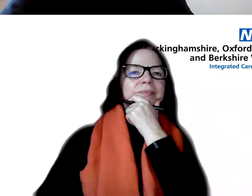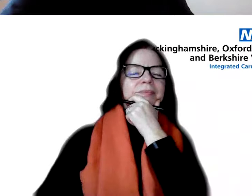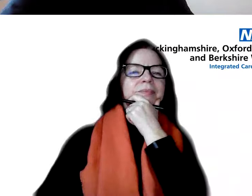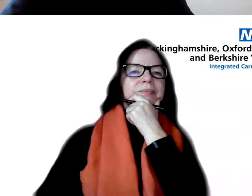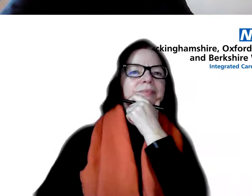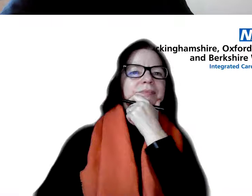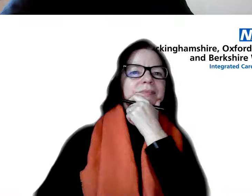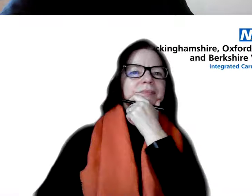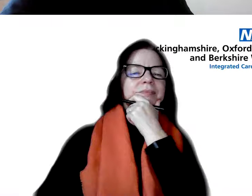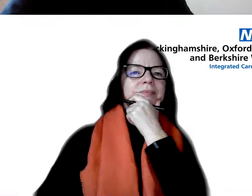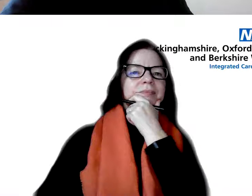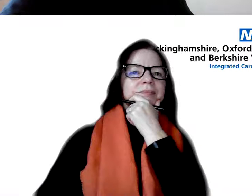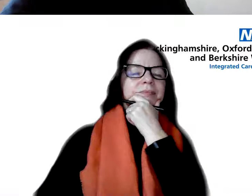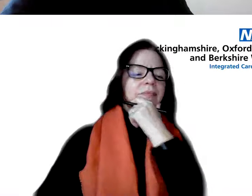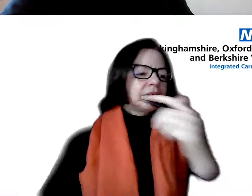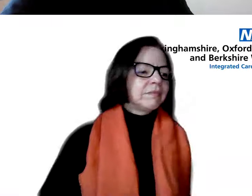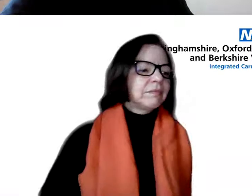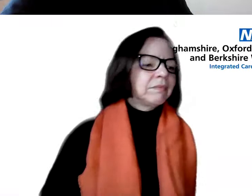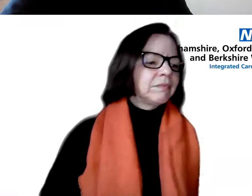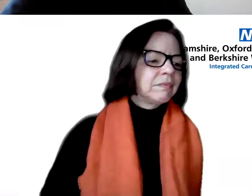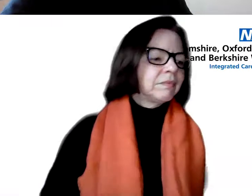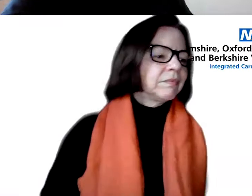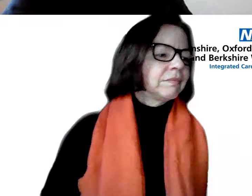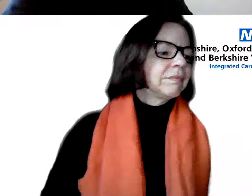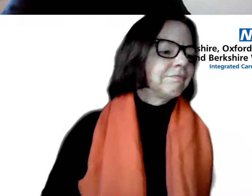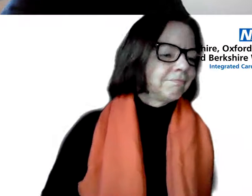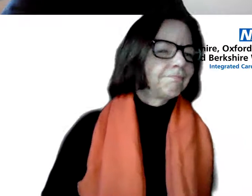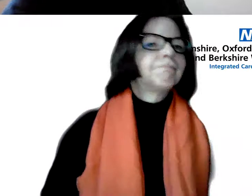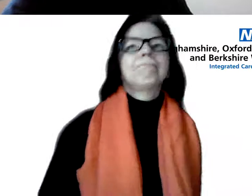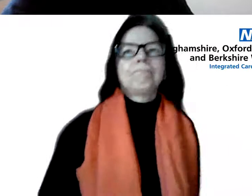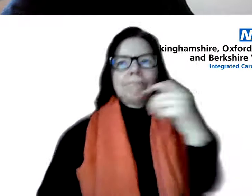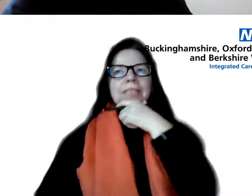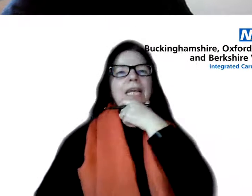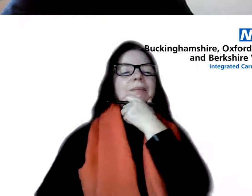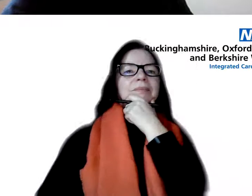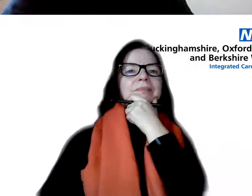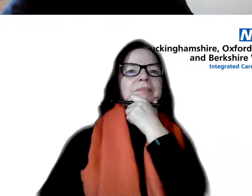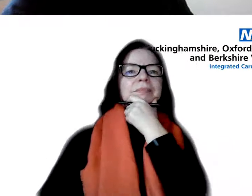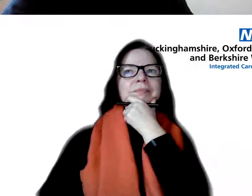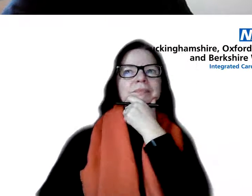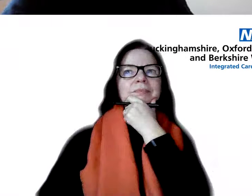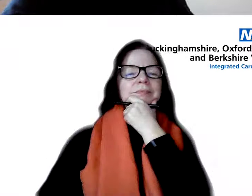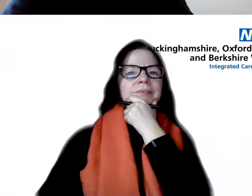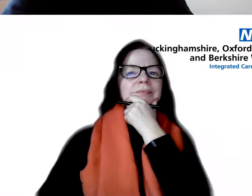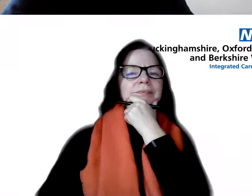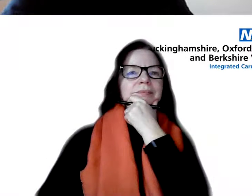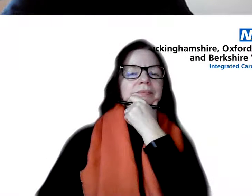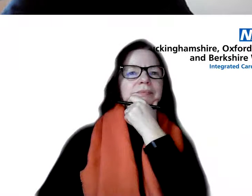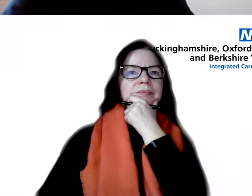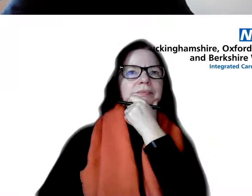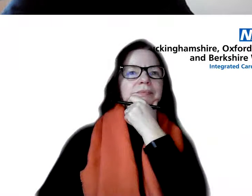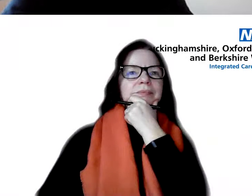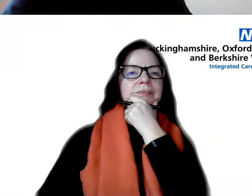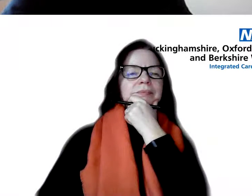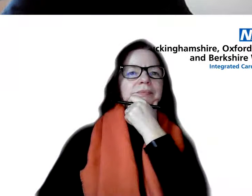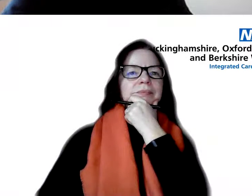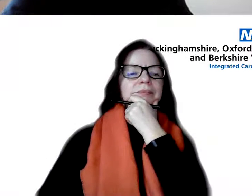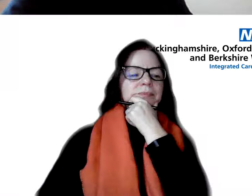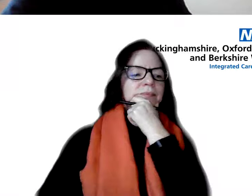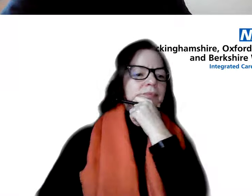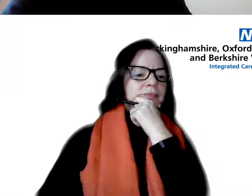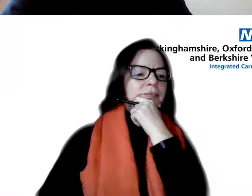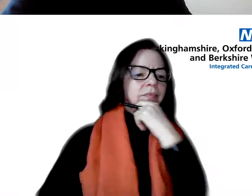Wes. I'm one of the digital transformation advisors here at Nourish. I'm also joined by one of my colleagues, Nikki, who's